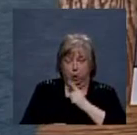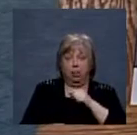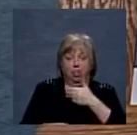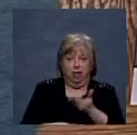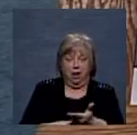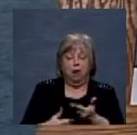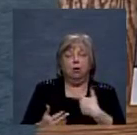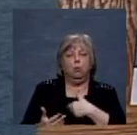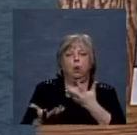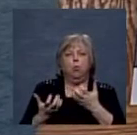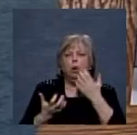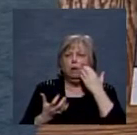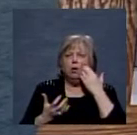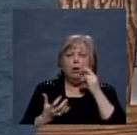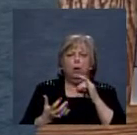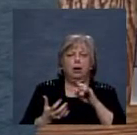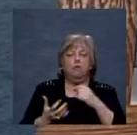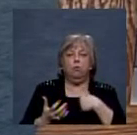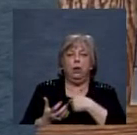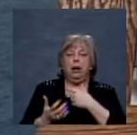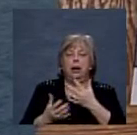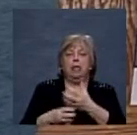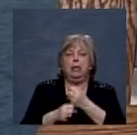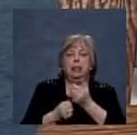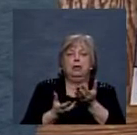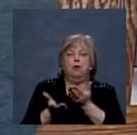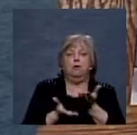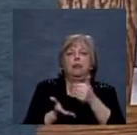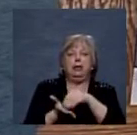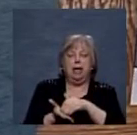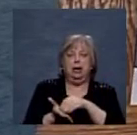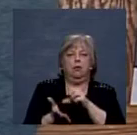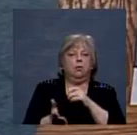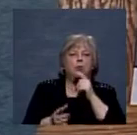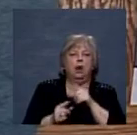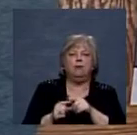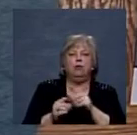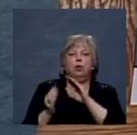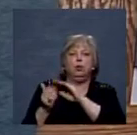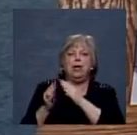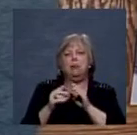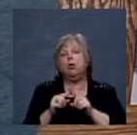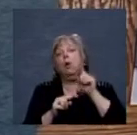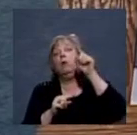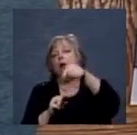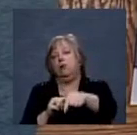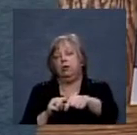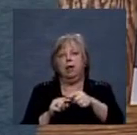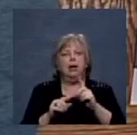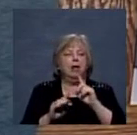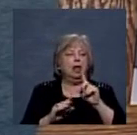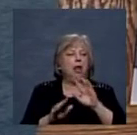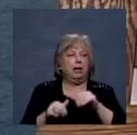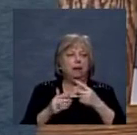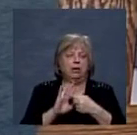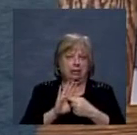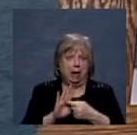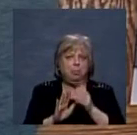to know if we can have services there so that we don't have to go cross town. Give you an example, and I'll be real